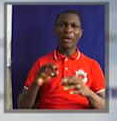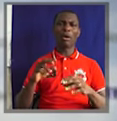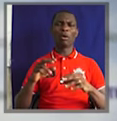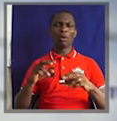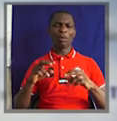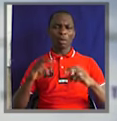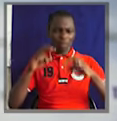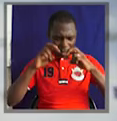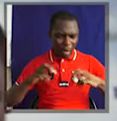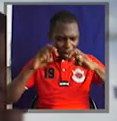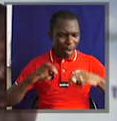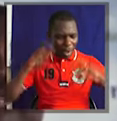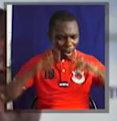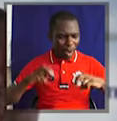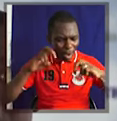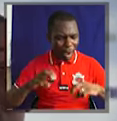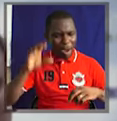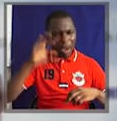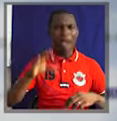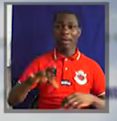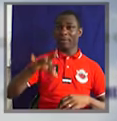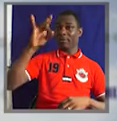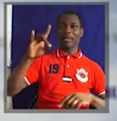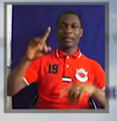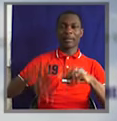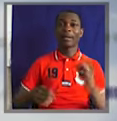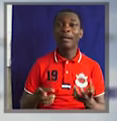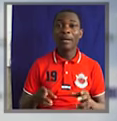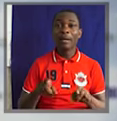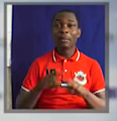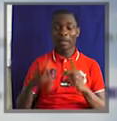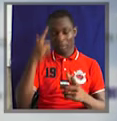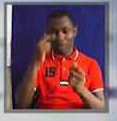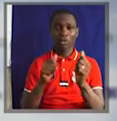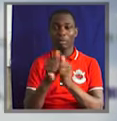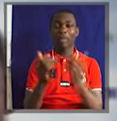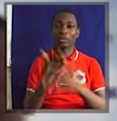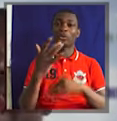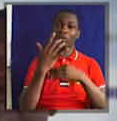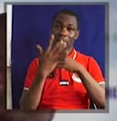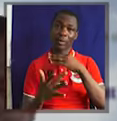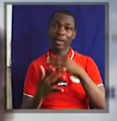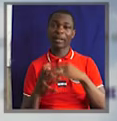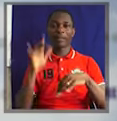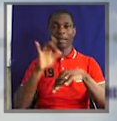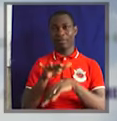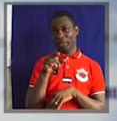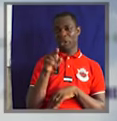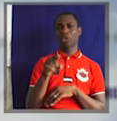Tracy. Ordinarily, now so sadly, no, and I'm saying, run it through blood, ain't you know, a biana and then, na aba